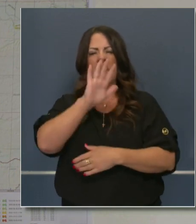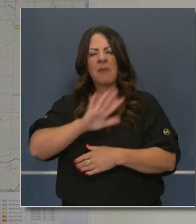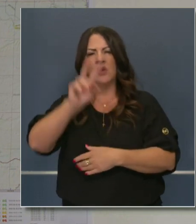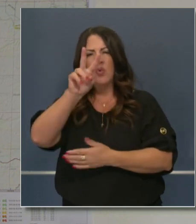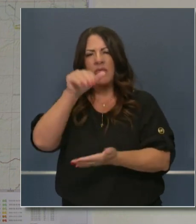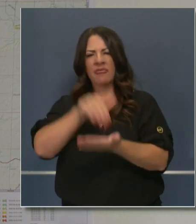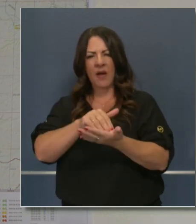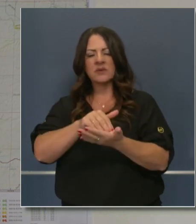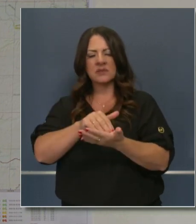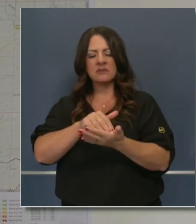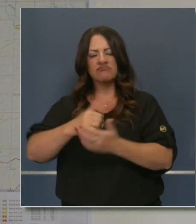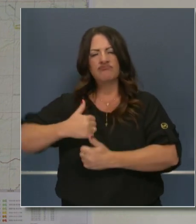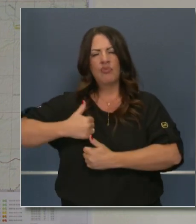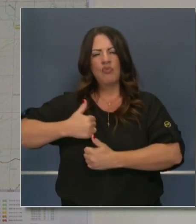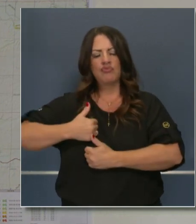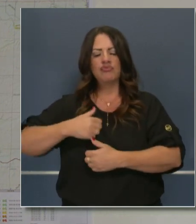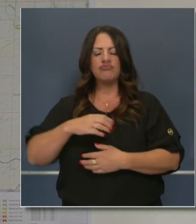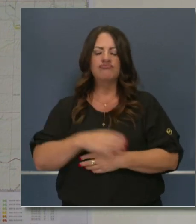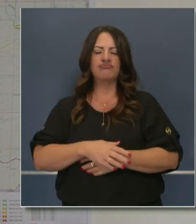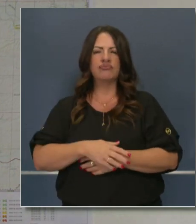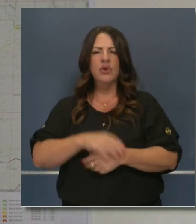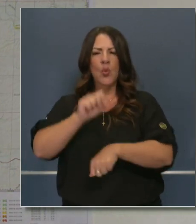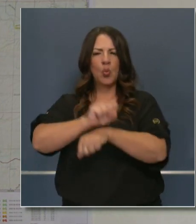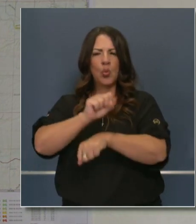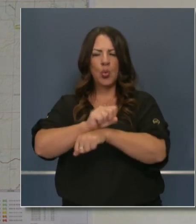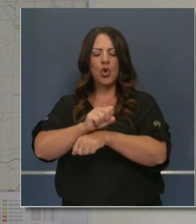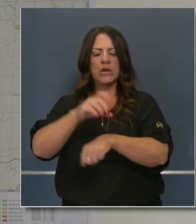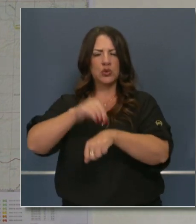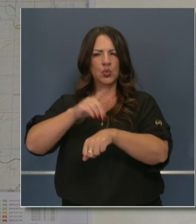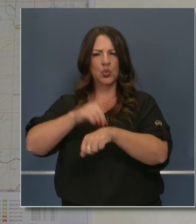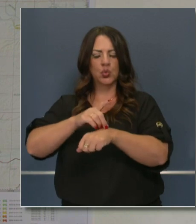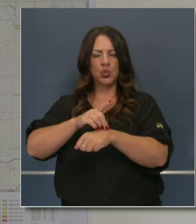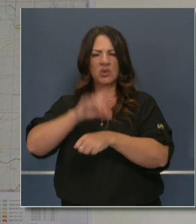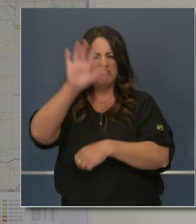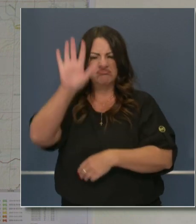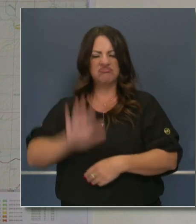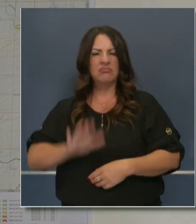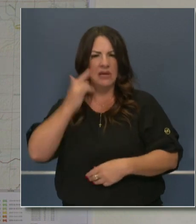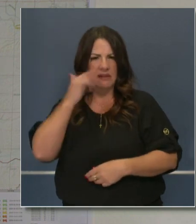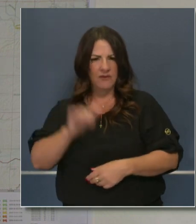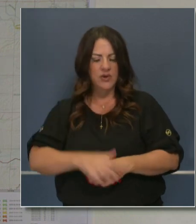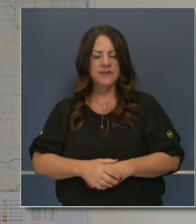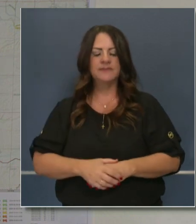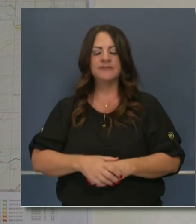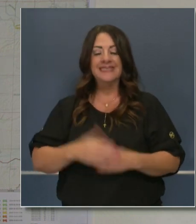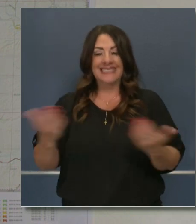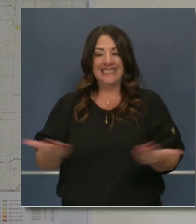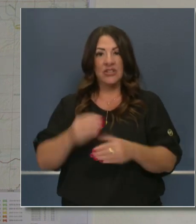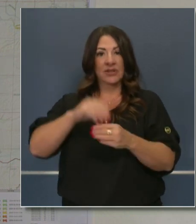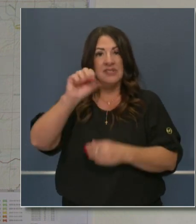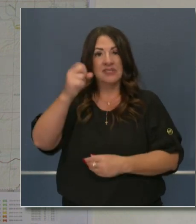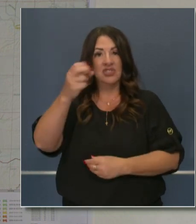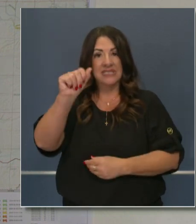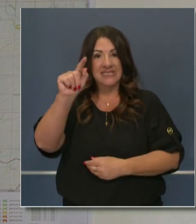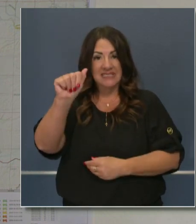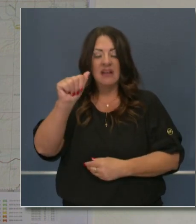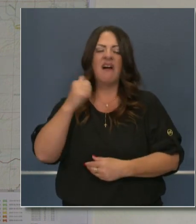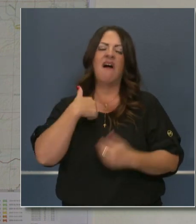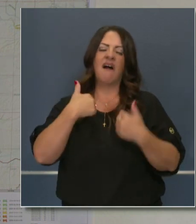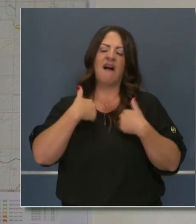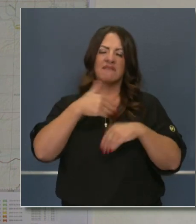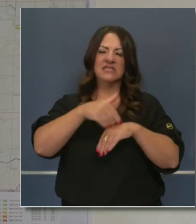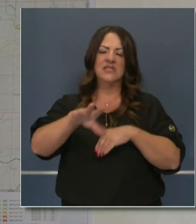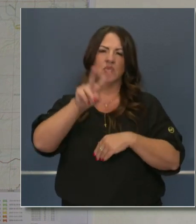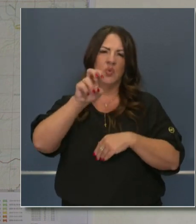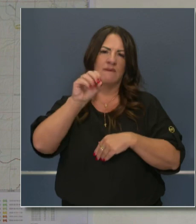airmen on duty supporting emergency operations throughout the state. On this particular fire in Shasta County, we have 205 soldiers